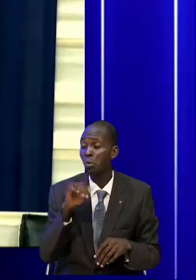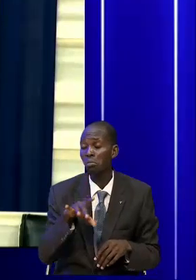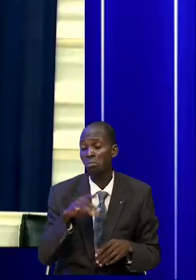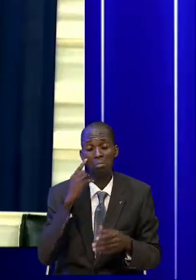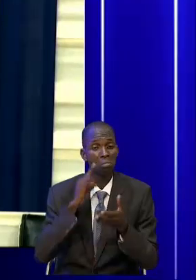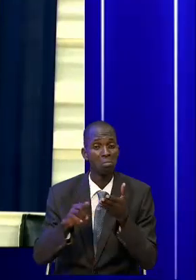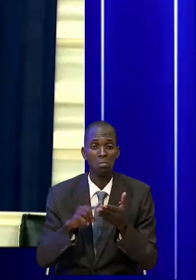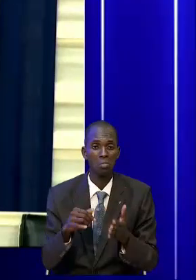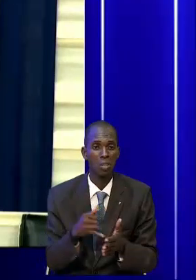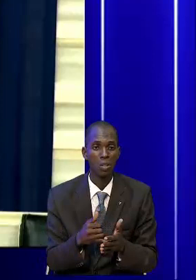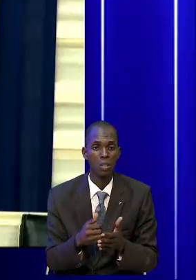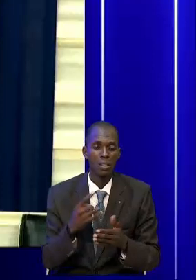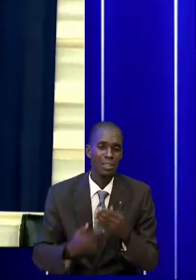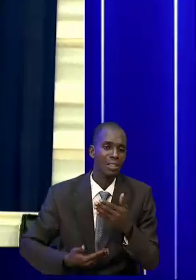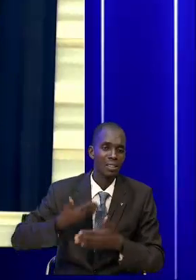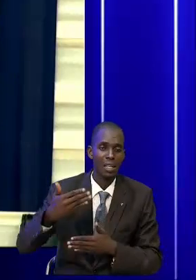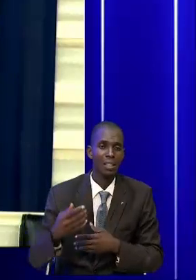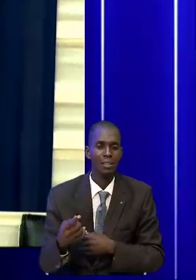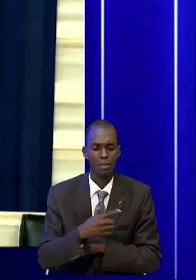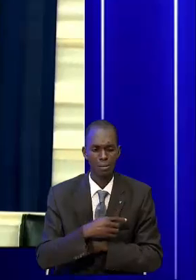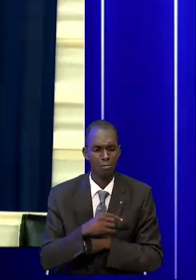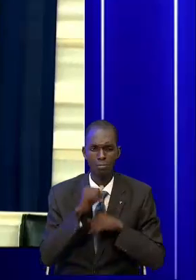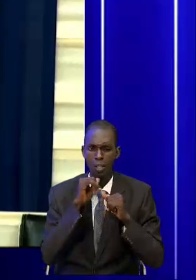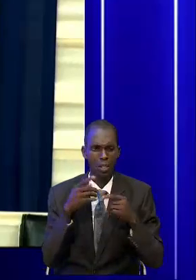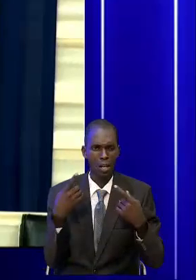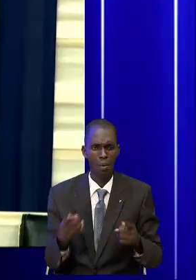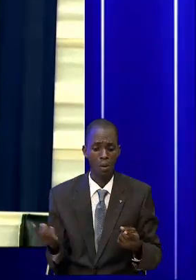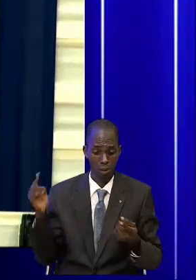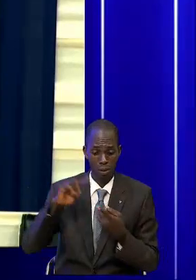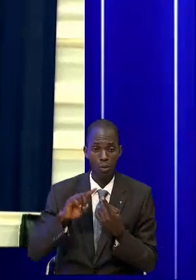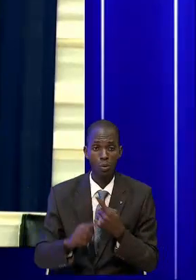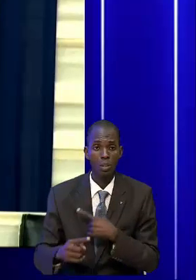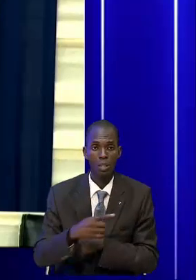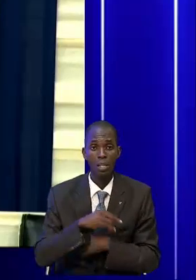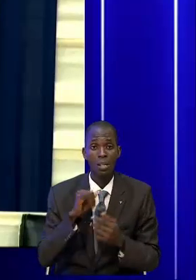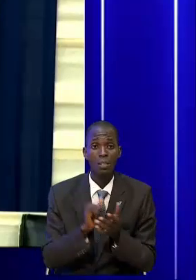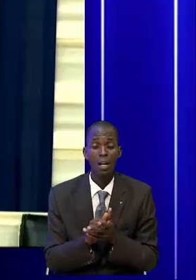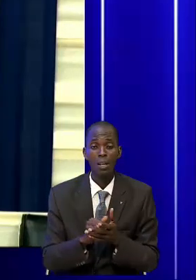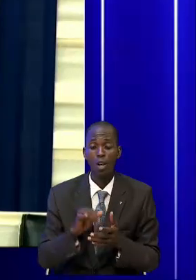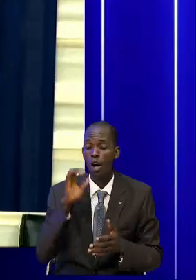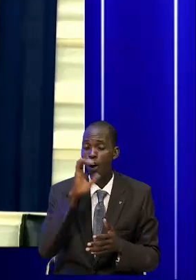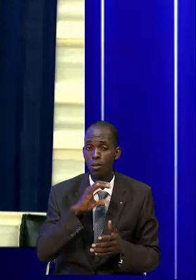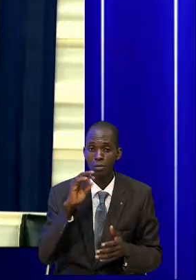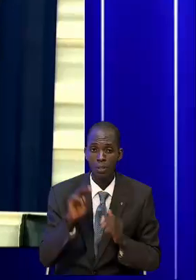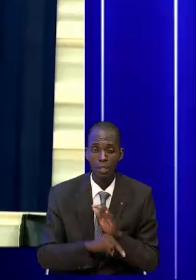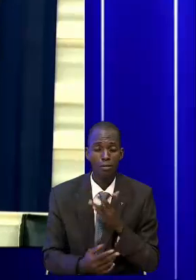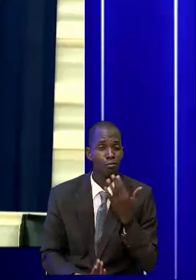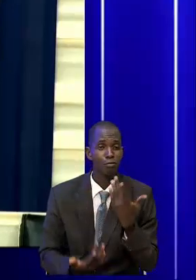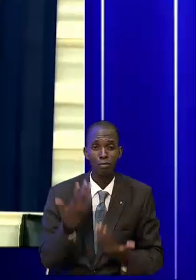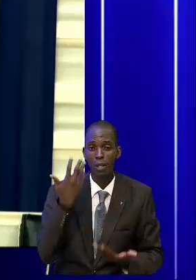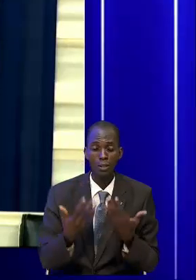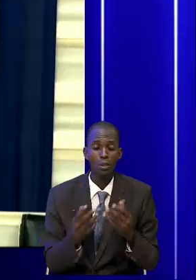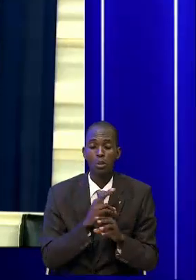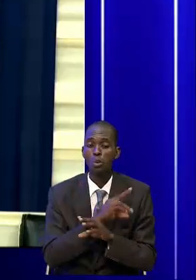home. I was not feeling anything, but I couldn't notice. The next day being the fourth day, nothing happened.